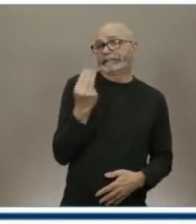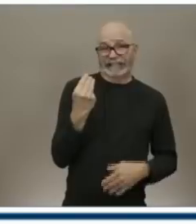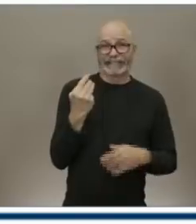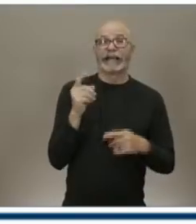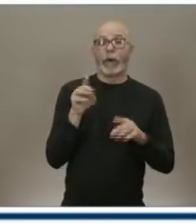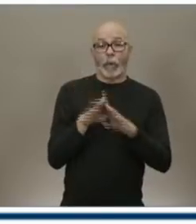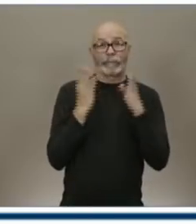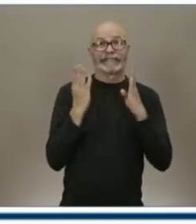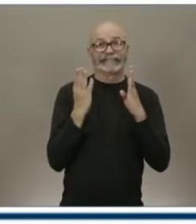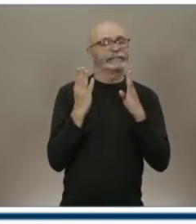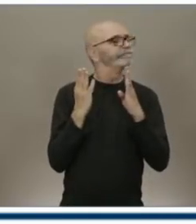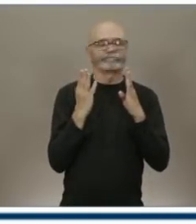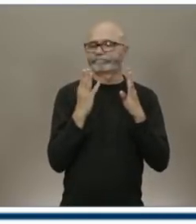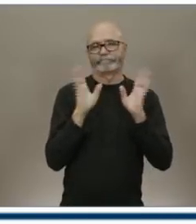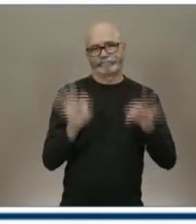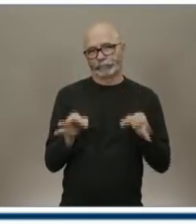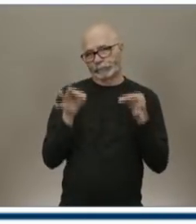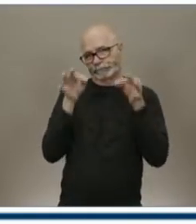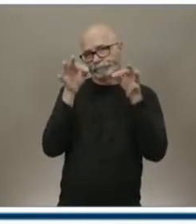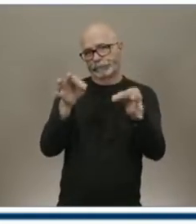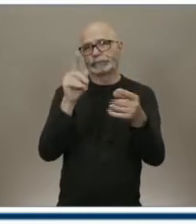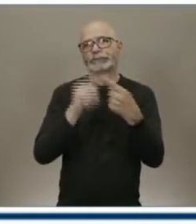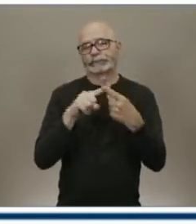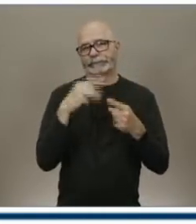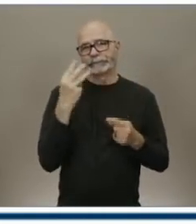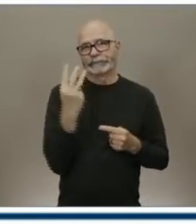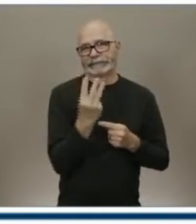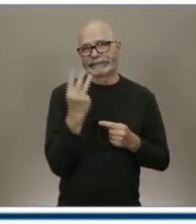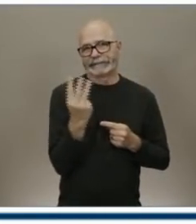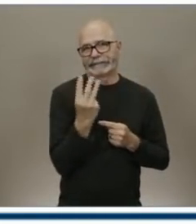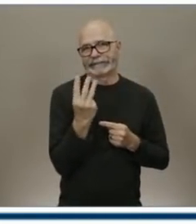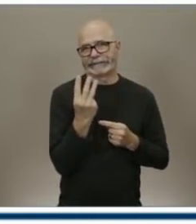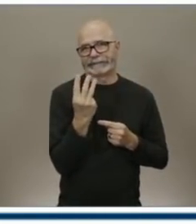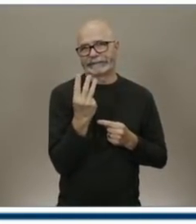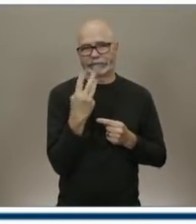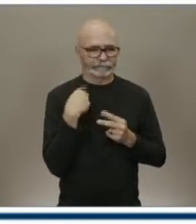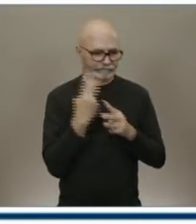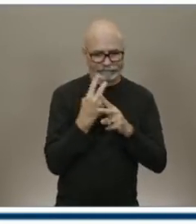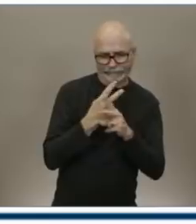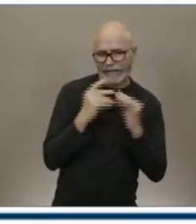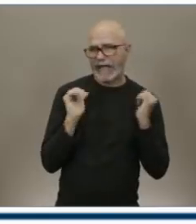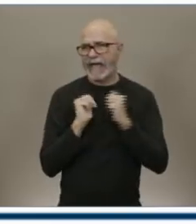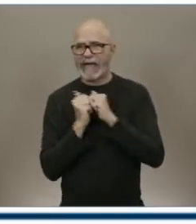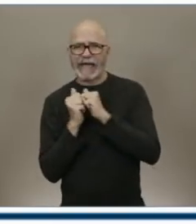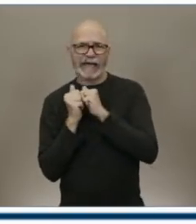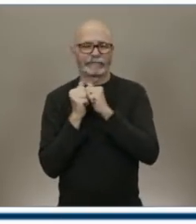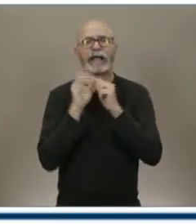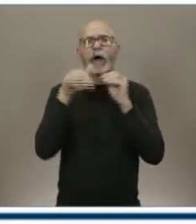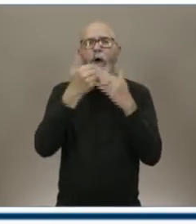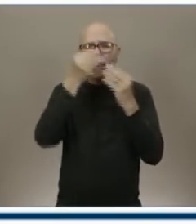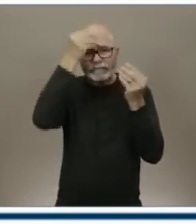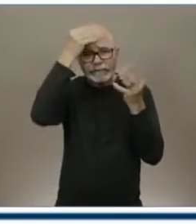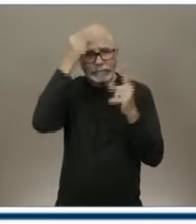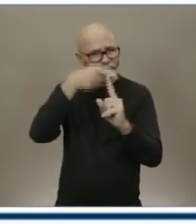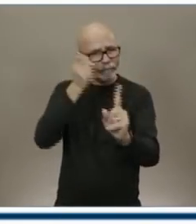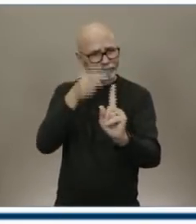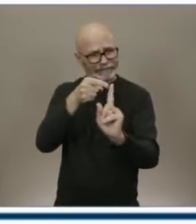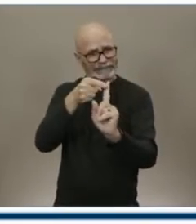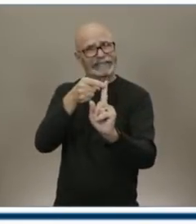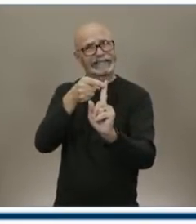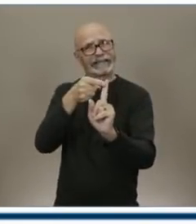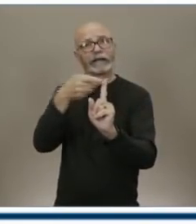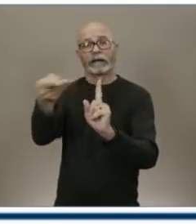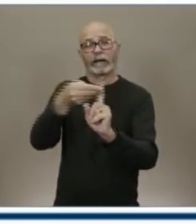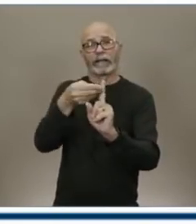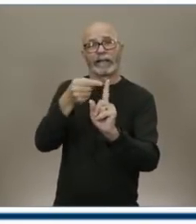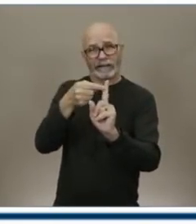on Wednesday, pending what we learn in the contact tracing. Each time we find cases in schools, we